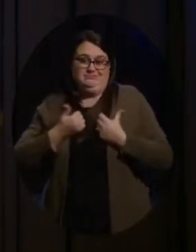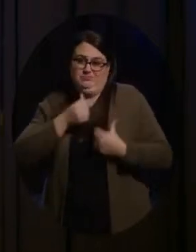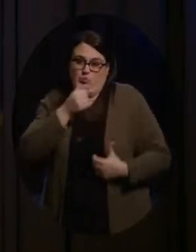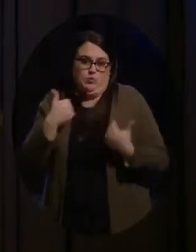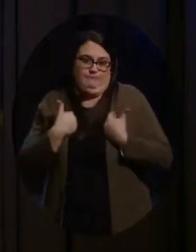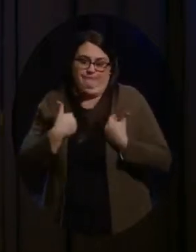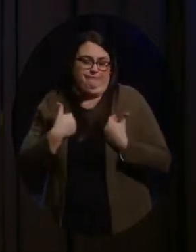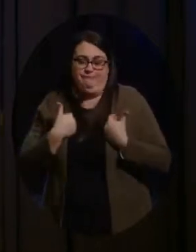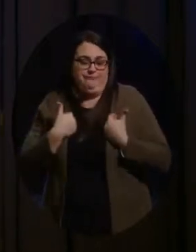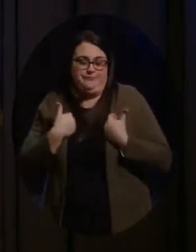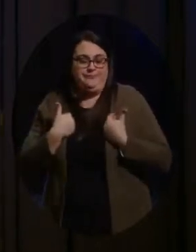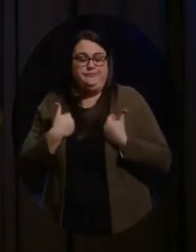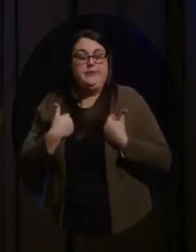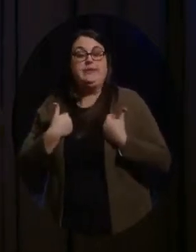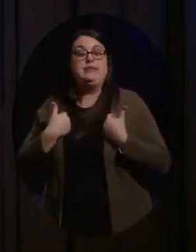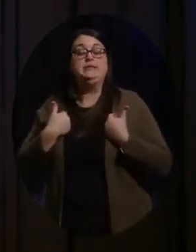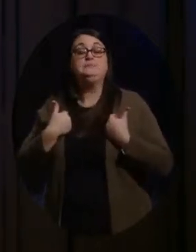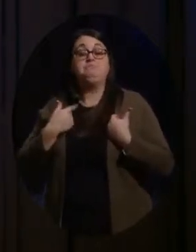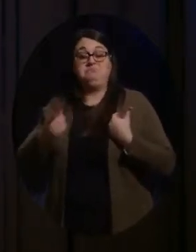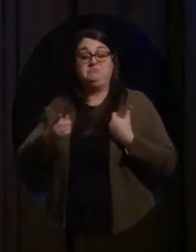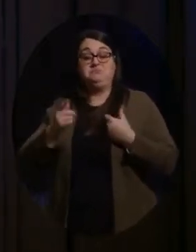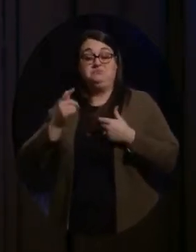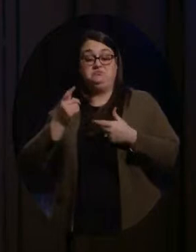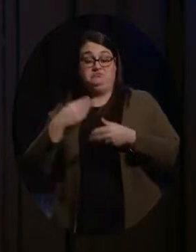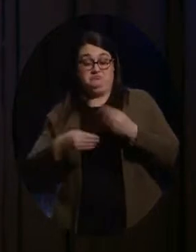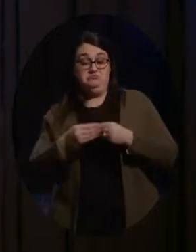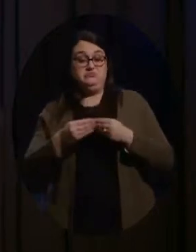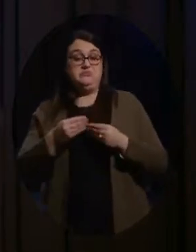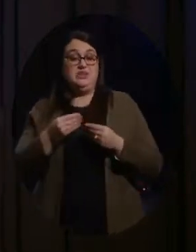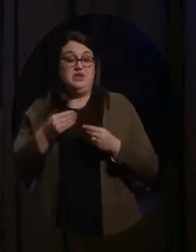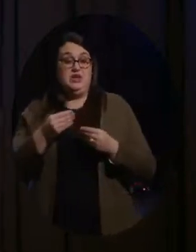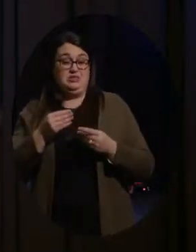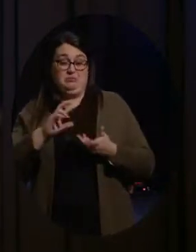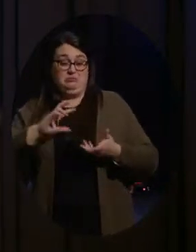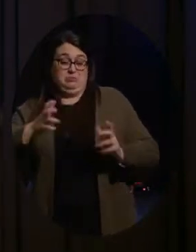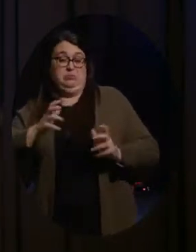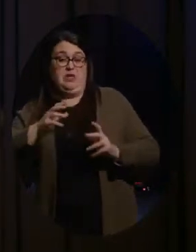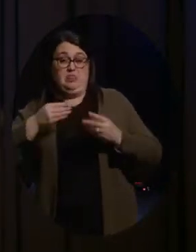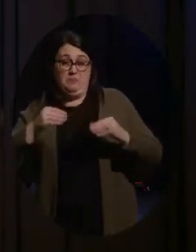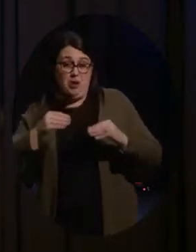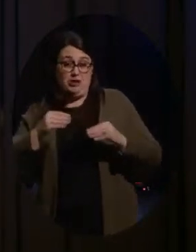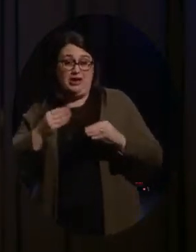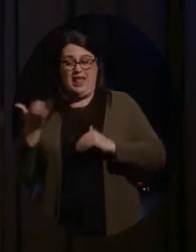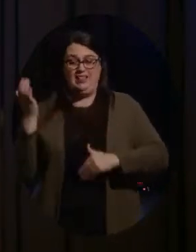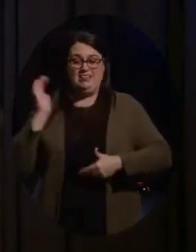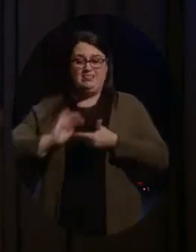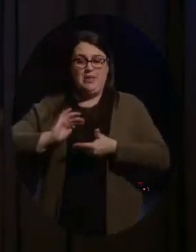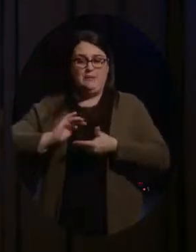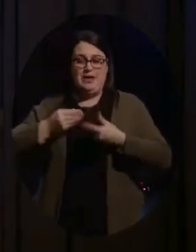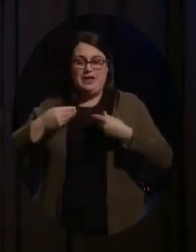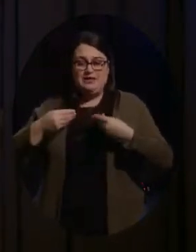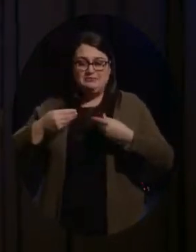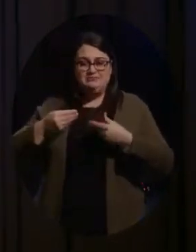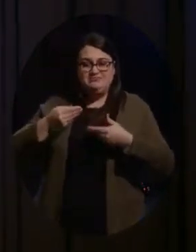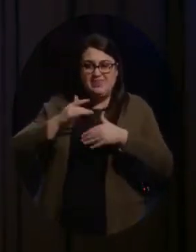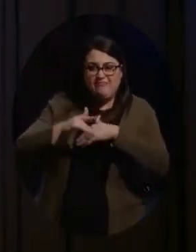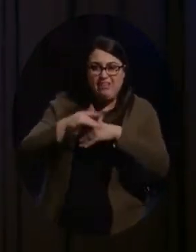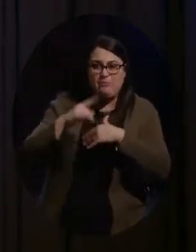not. These transactions are both skewing the market and limiting supply for new